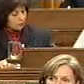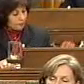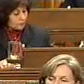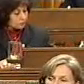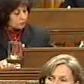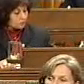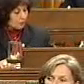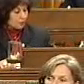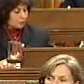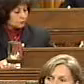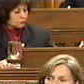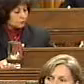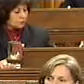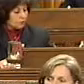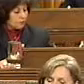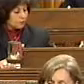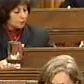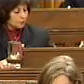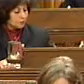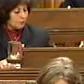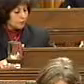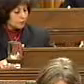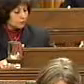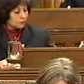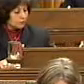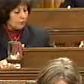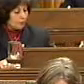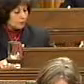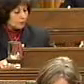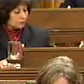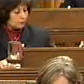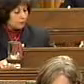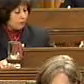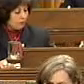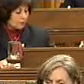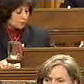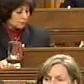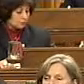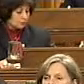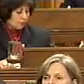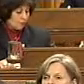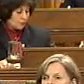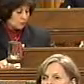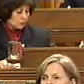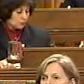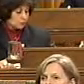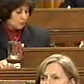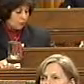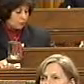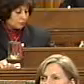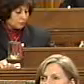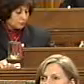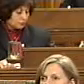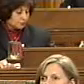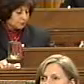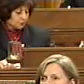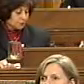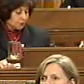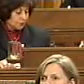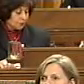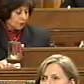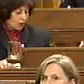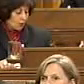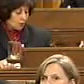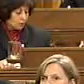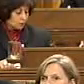dates upon which the House will, on certain evenings, consider the estimates in the